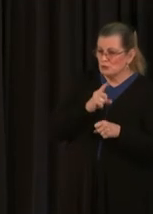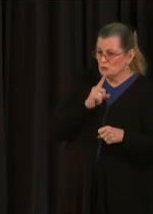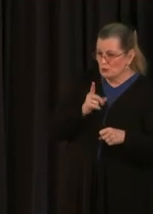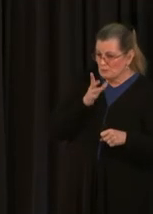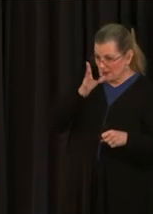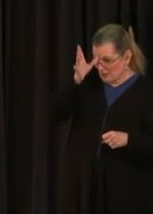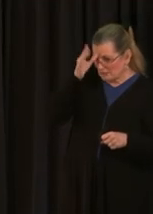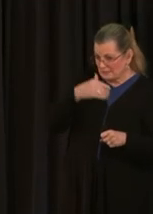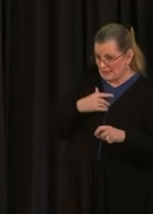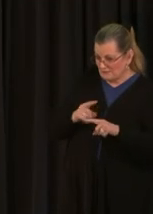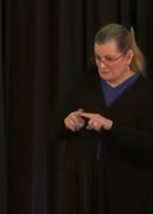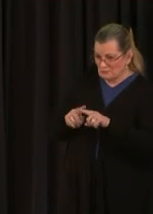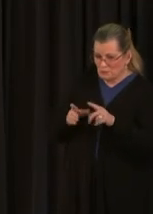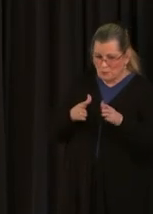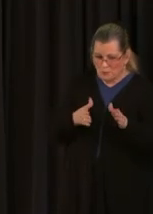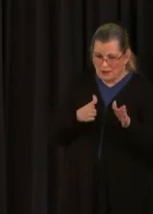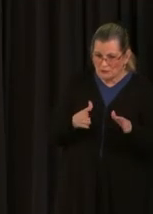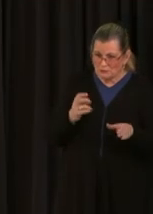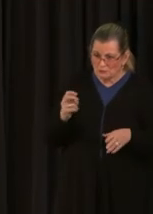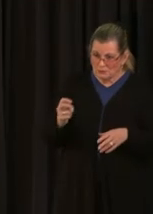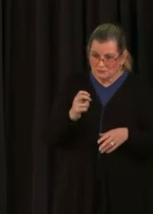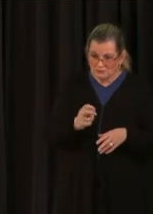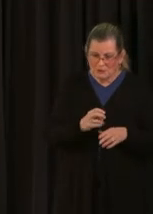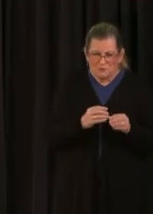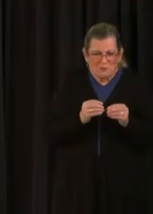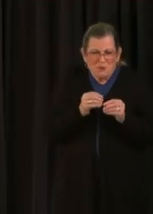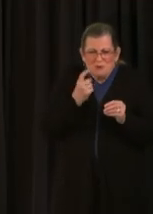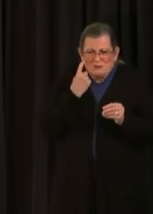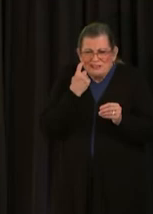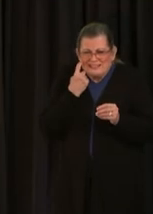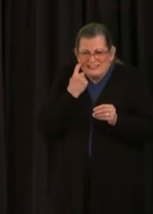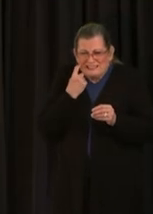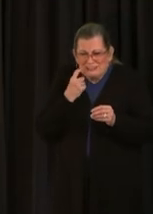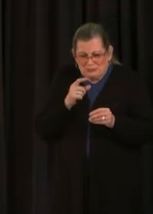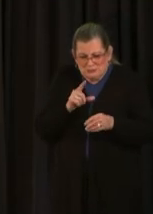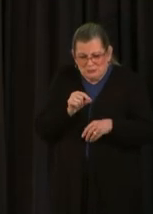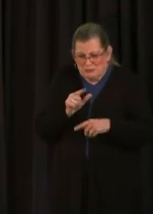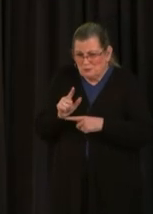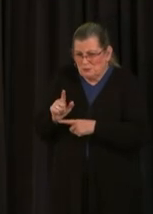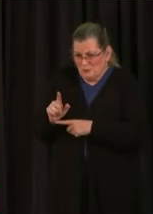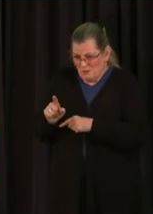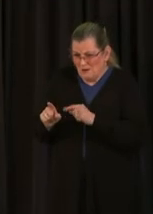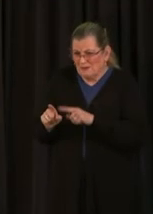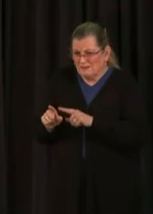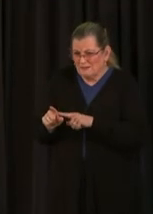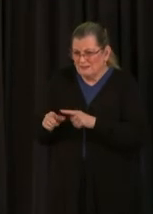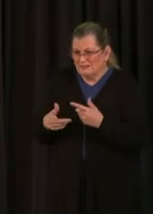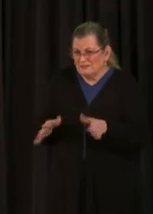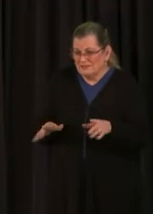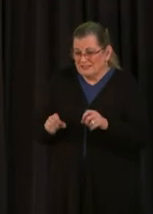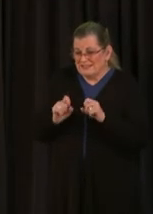MTPD, as well as DPR roving leaders, credible messengers,